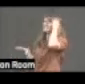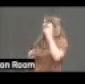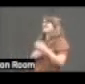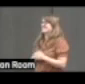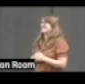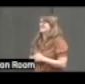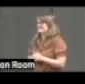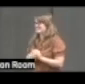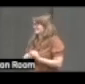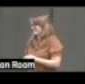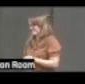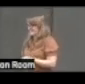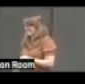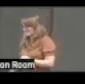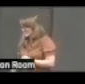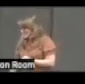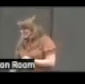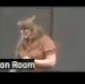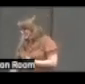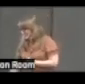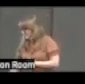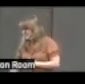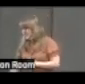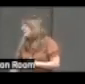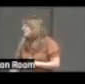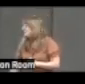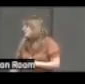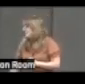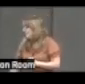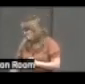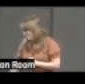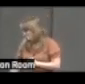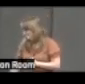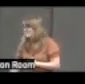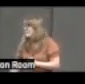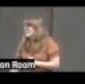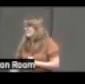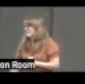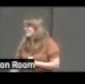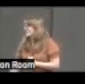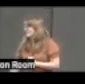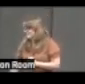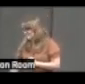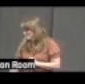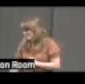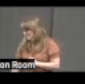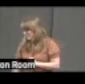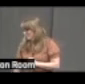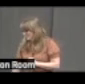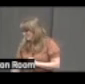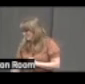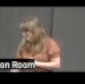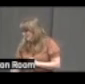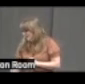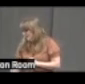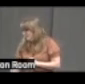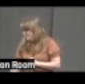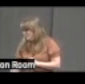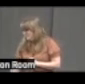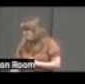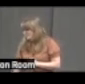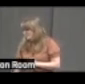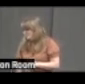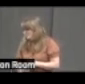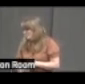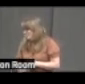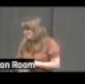that you wouldn't see on National Geographic or anything, but I like to warn audiences if you're sensitive to that kind of thing.